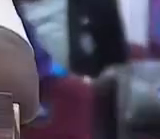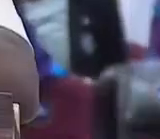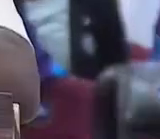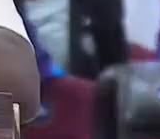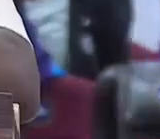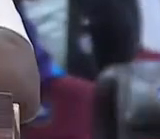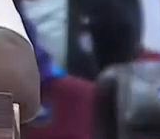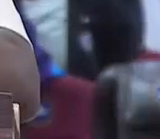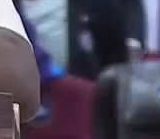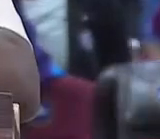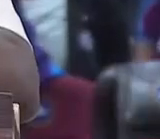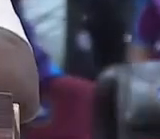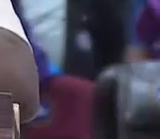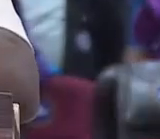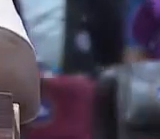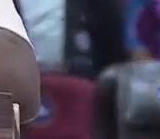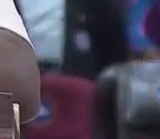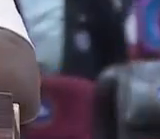let me please you."